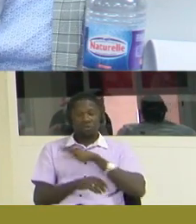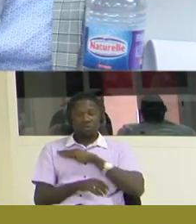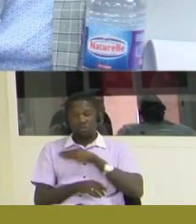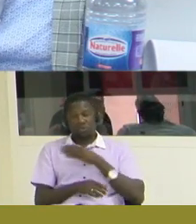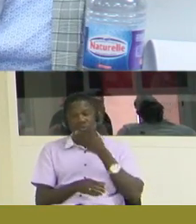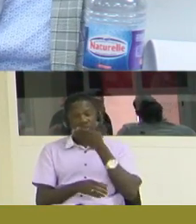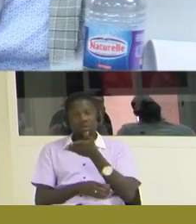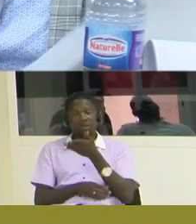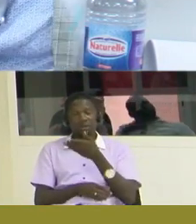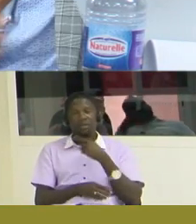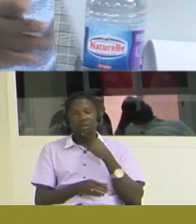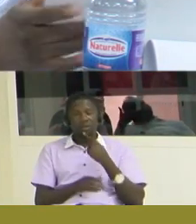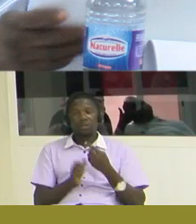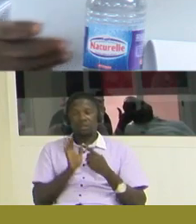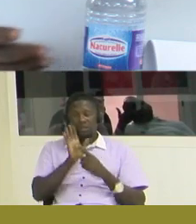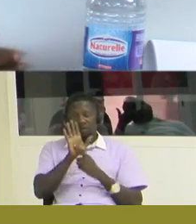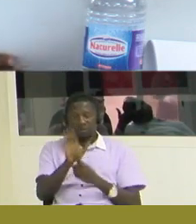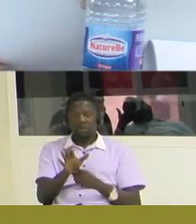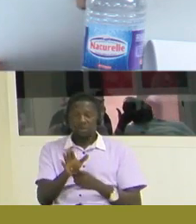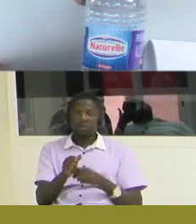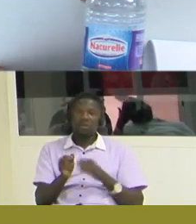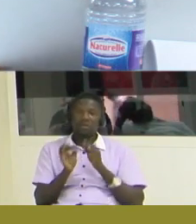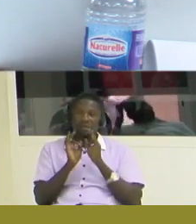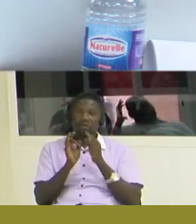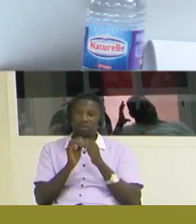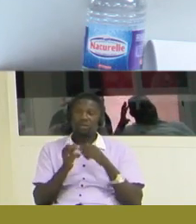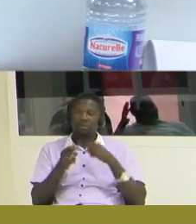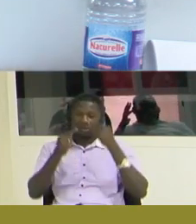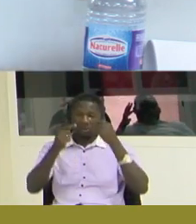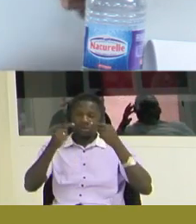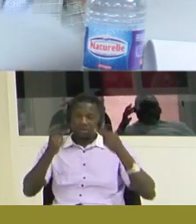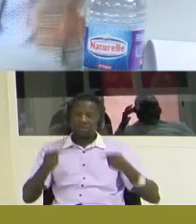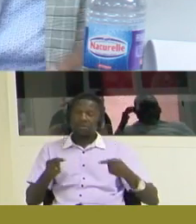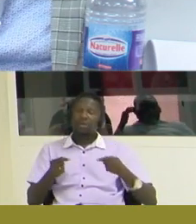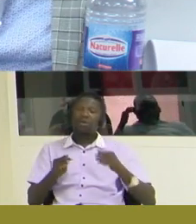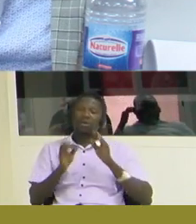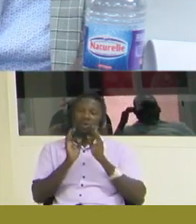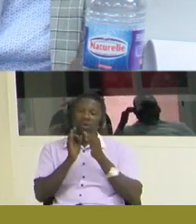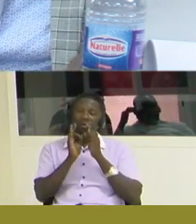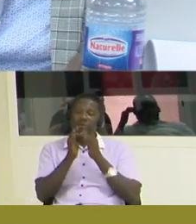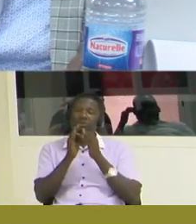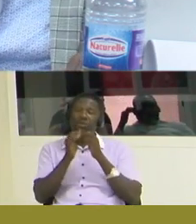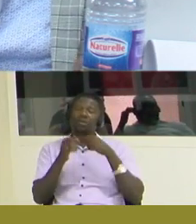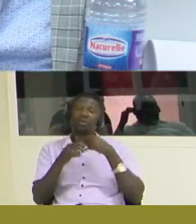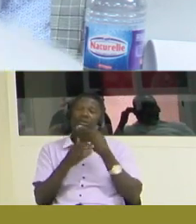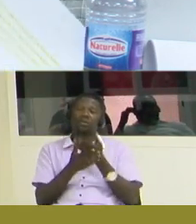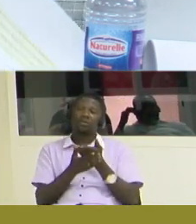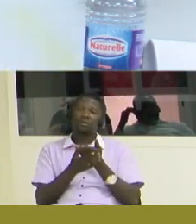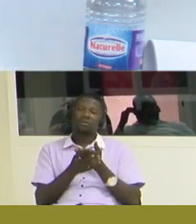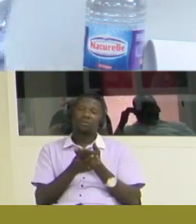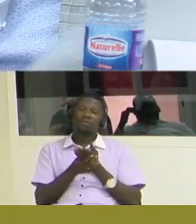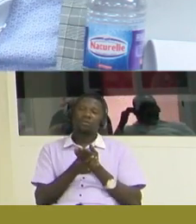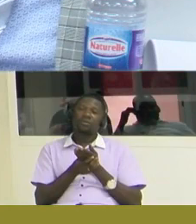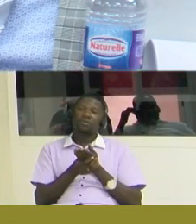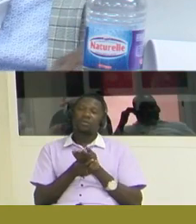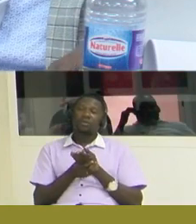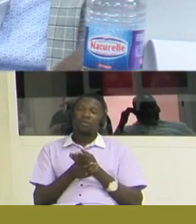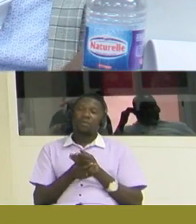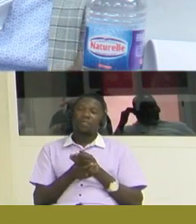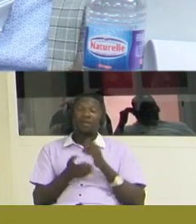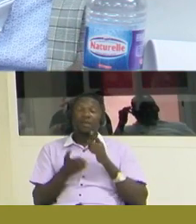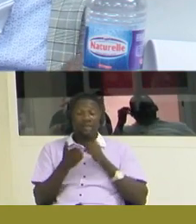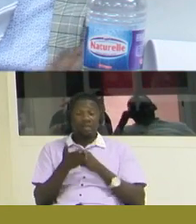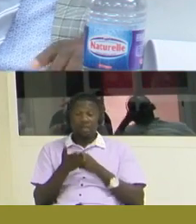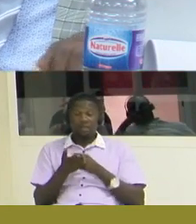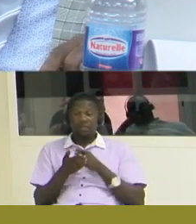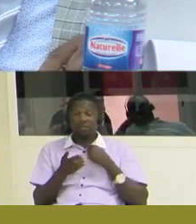in his in his in the transcript of his statement that and I